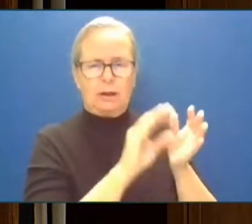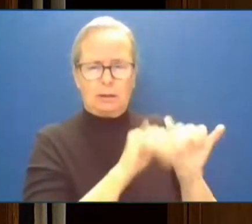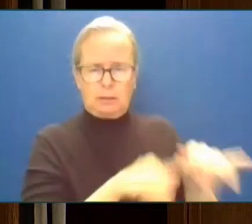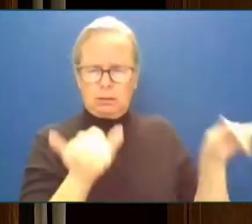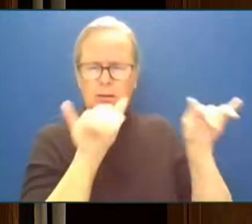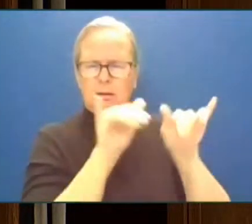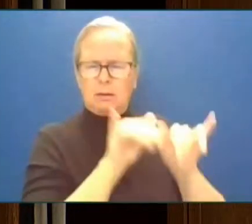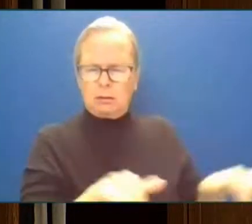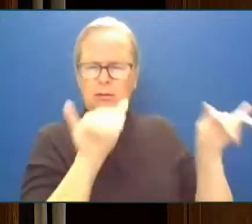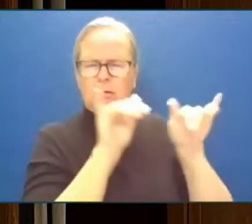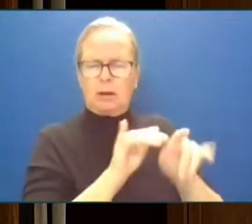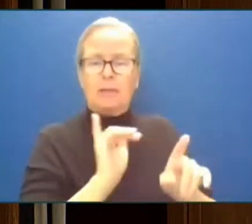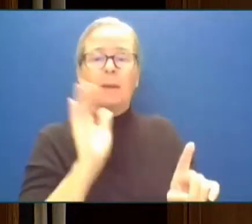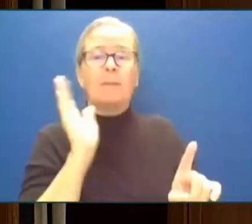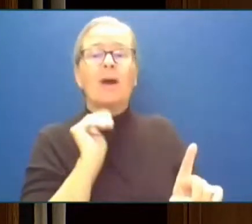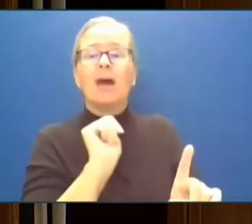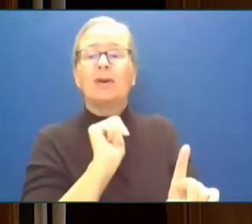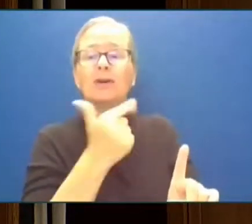The previous